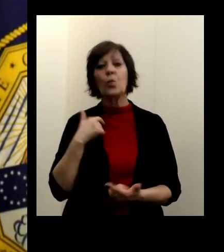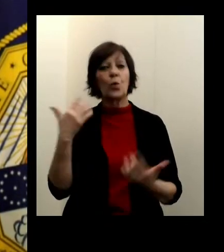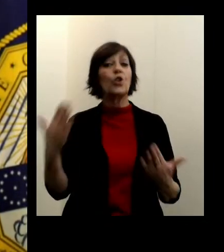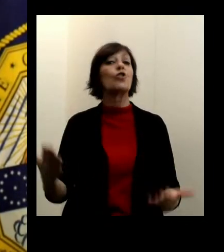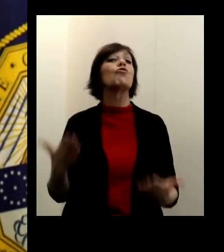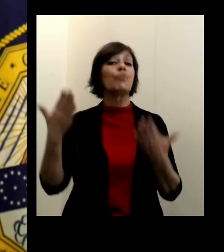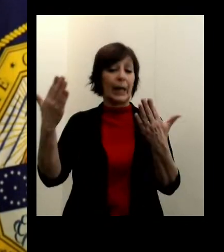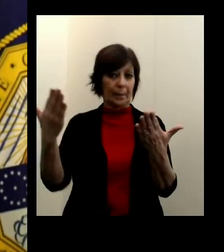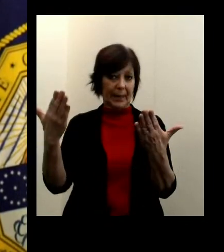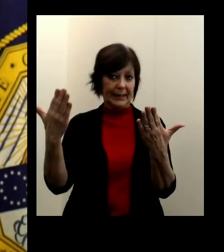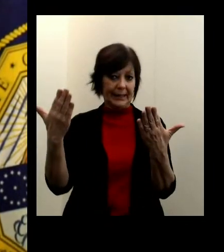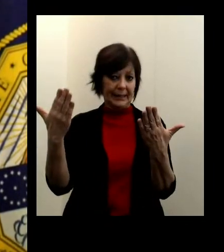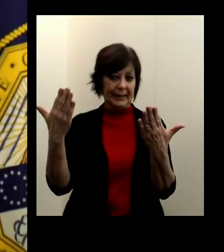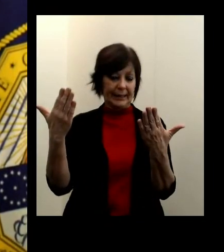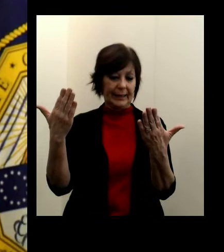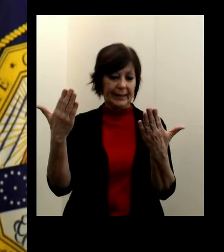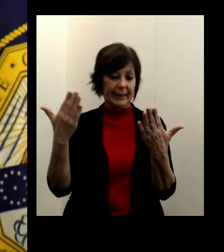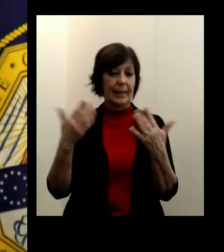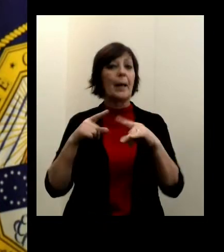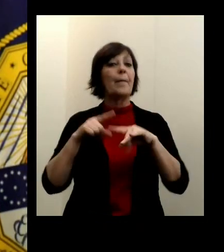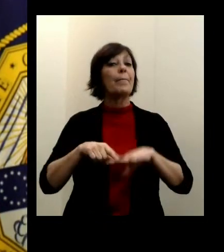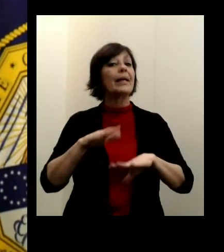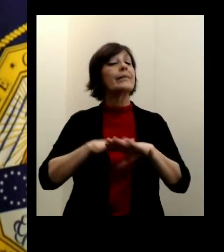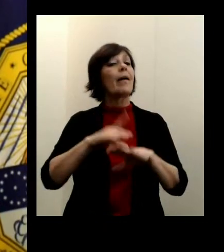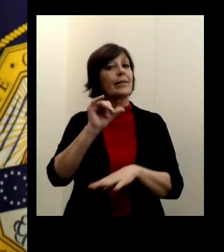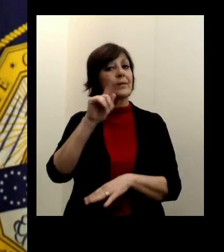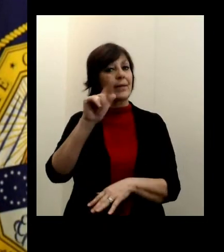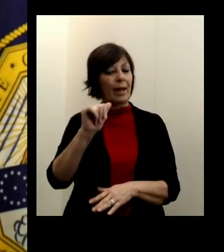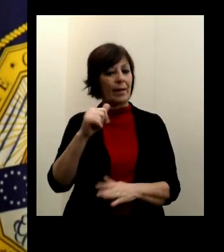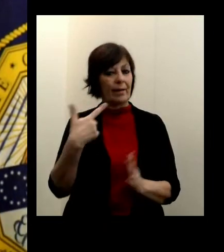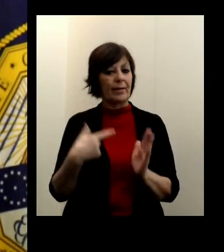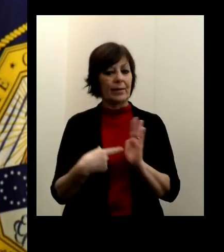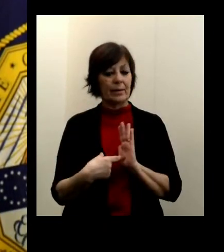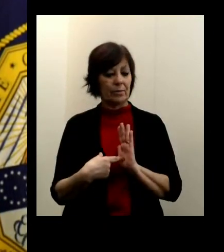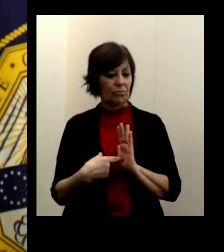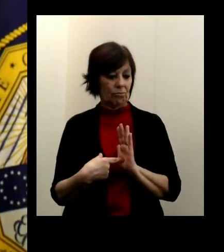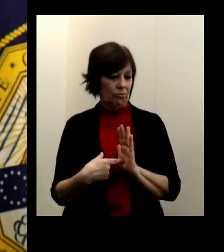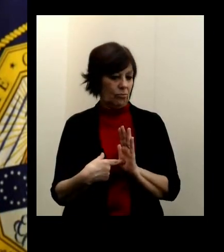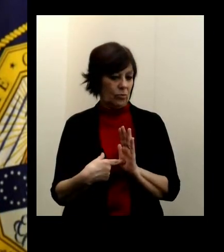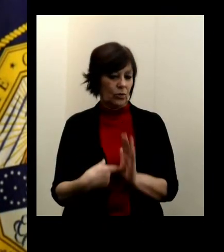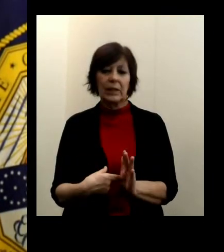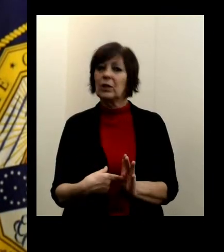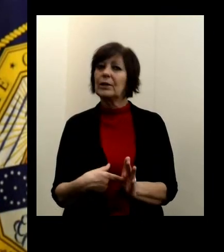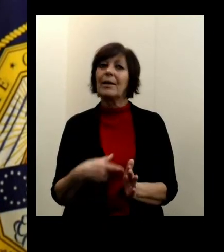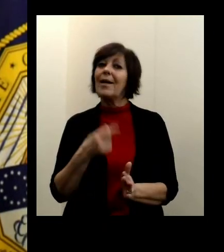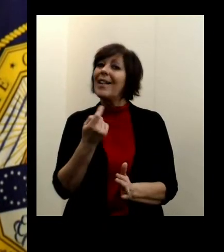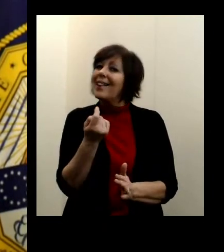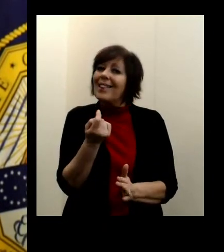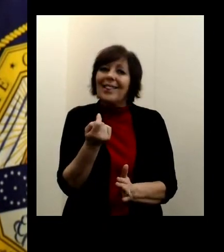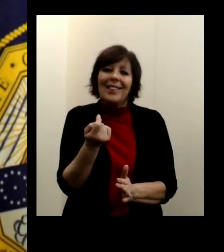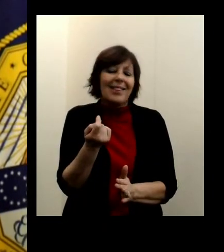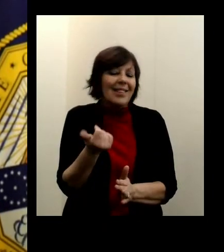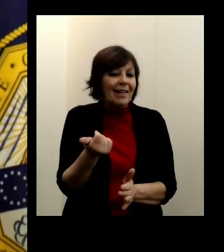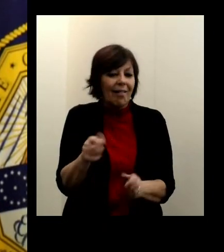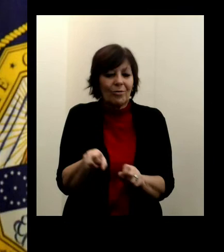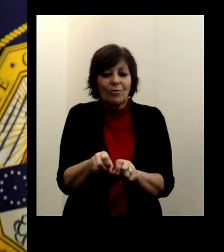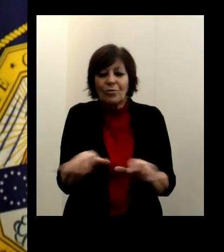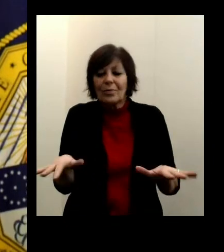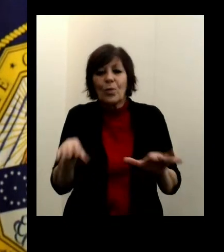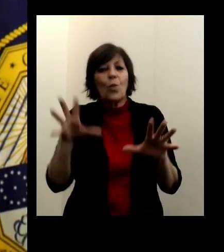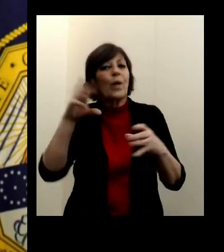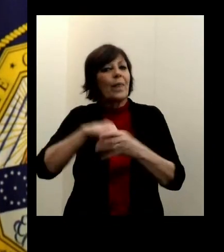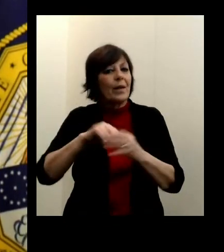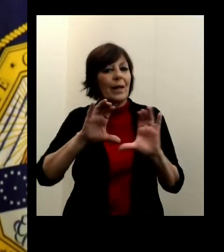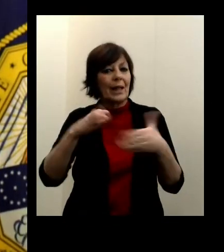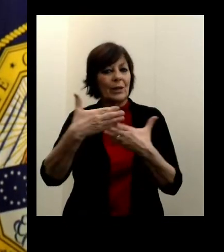recommending is that based on data to show that there is very little transmission within the classrooms, and much of